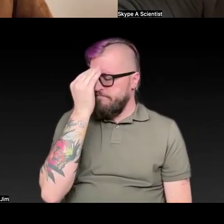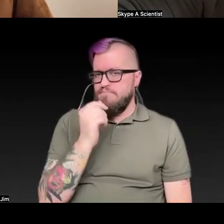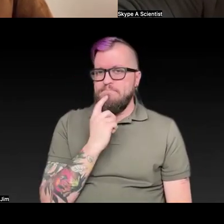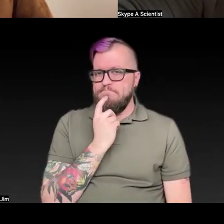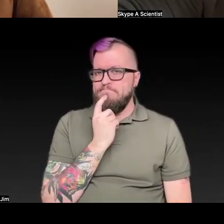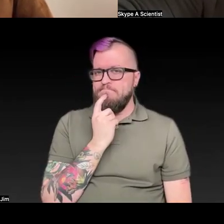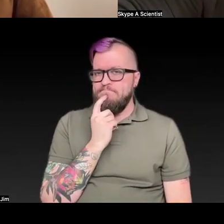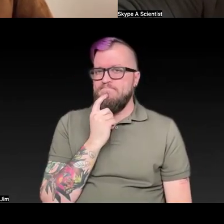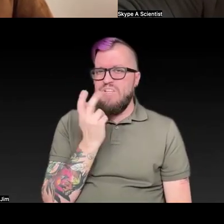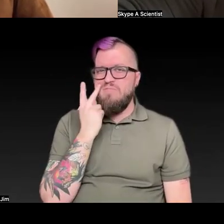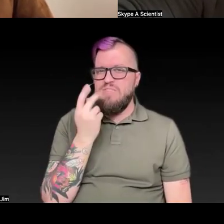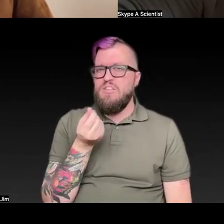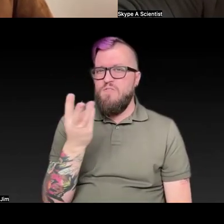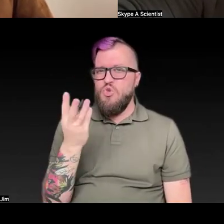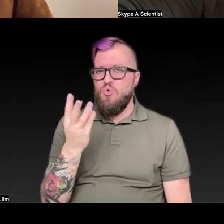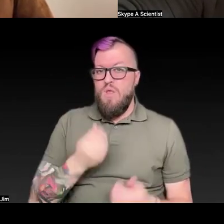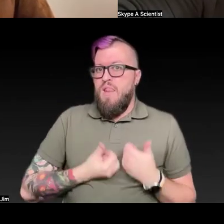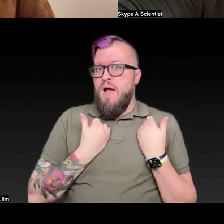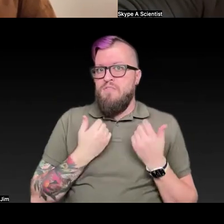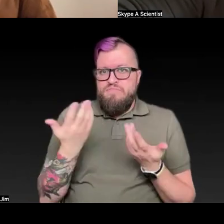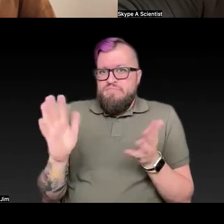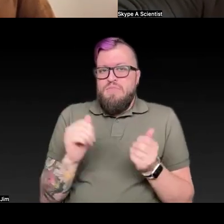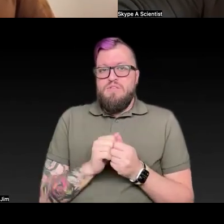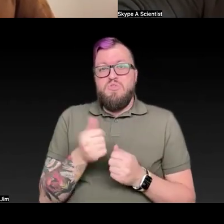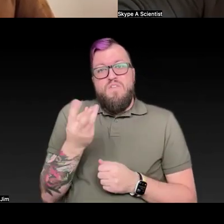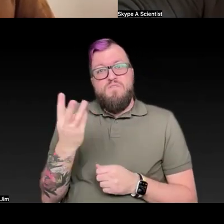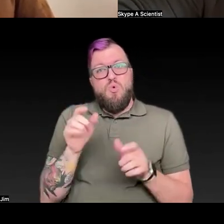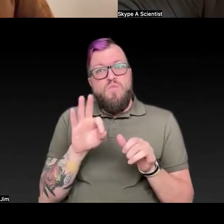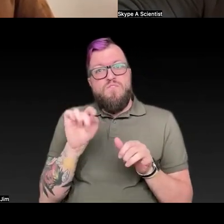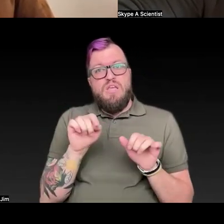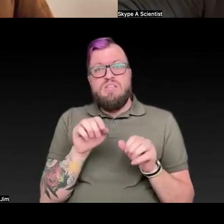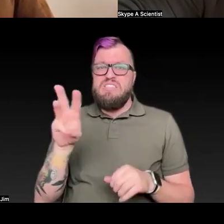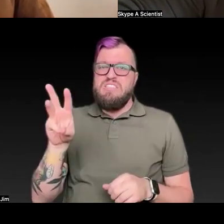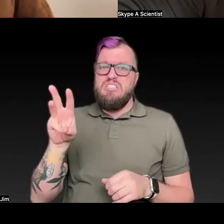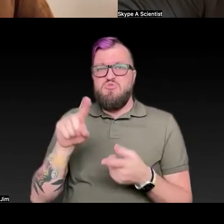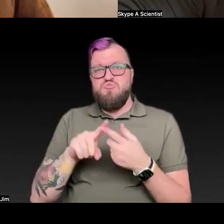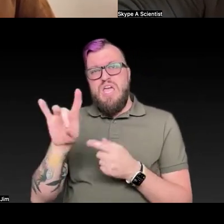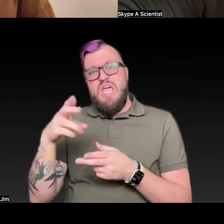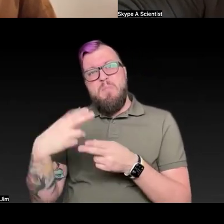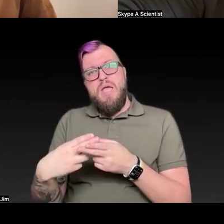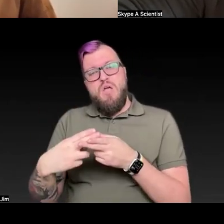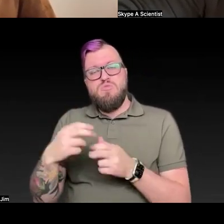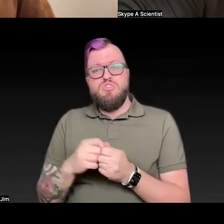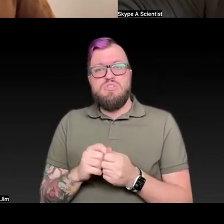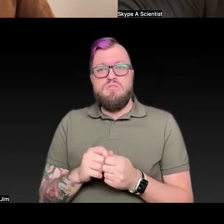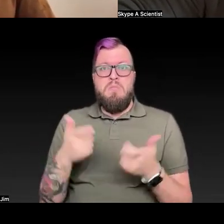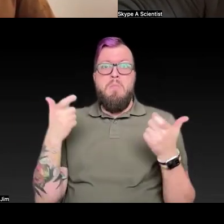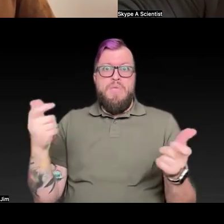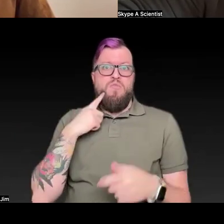And I've only seen a couple of them in person, so a couple feet long, maybe 6 or 8 pounds, which is big for a fish, but like